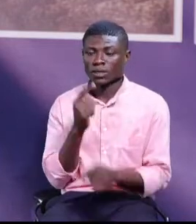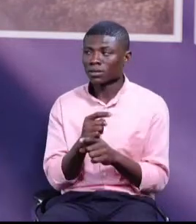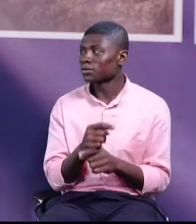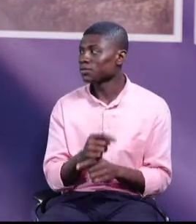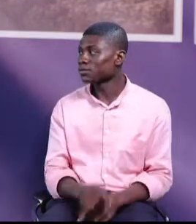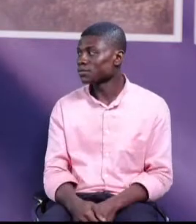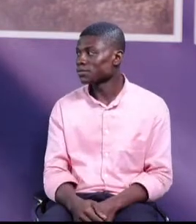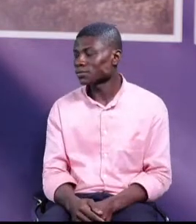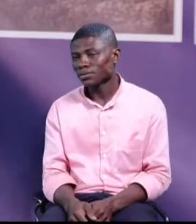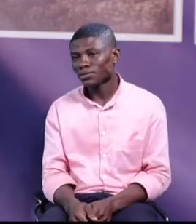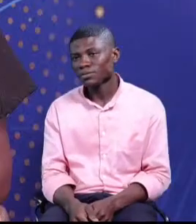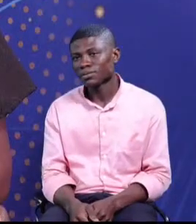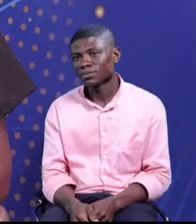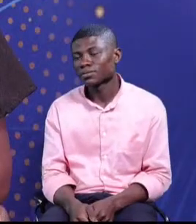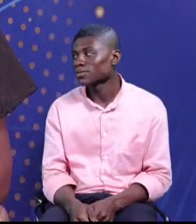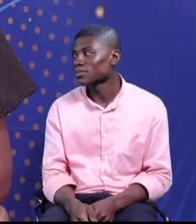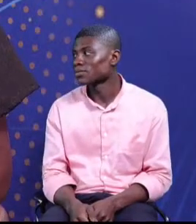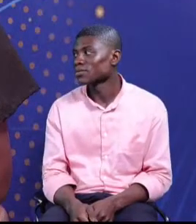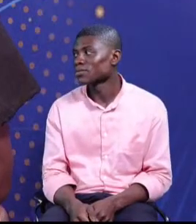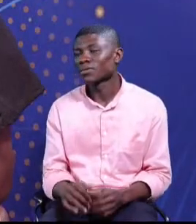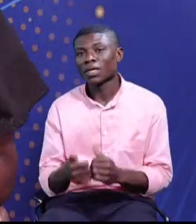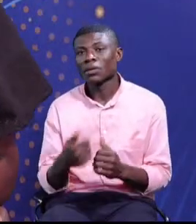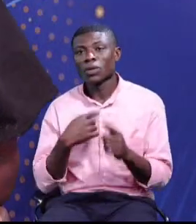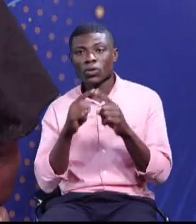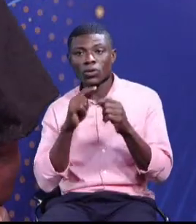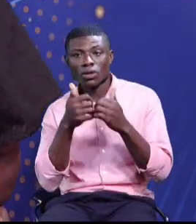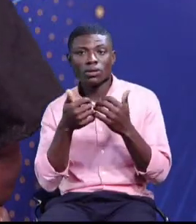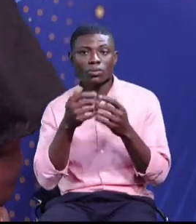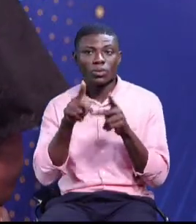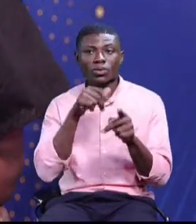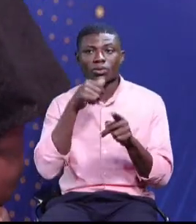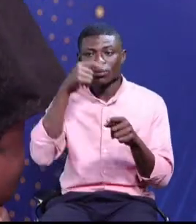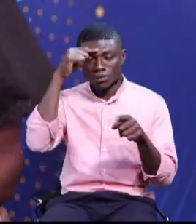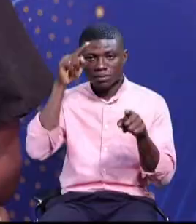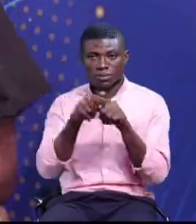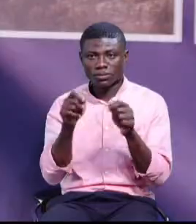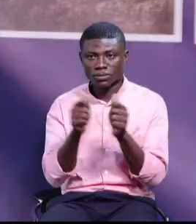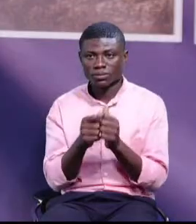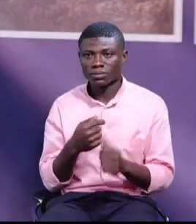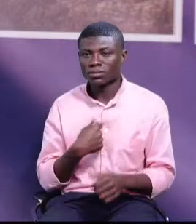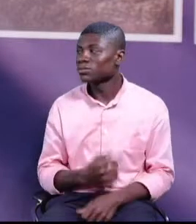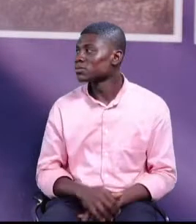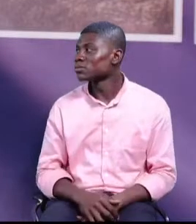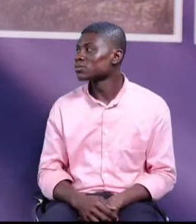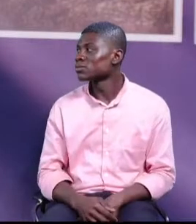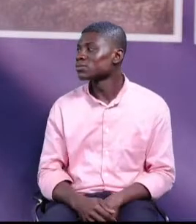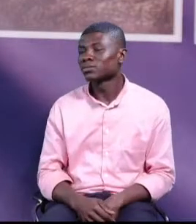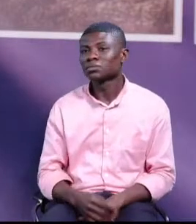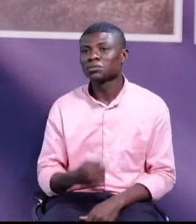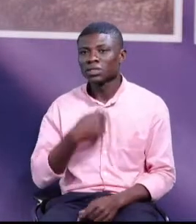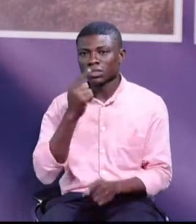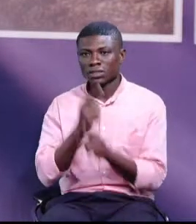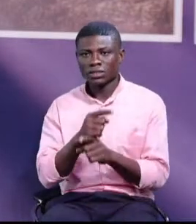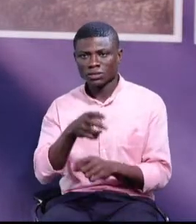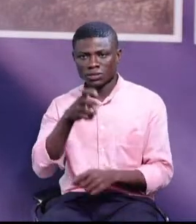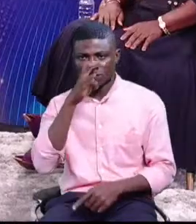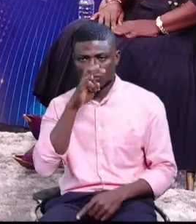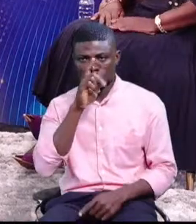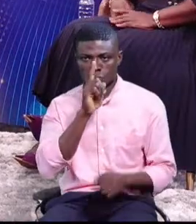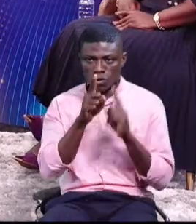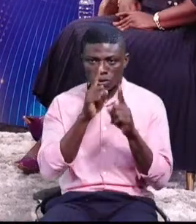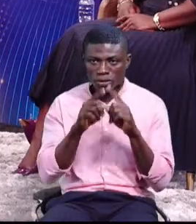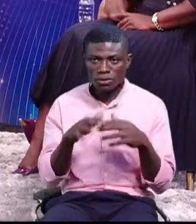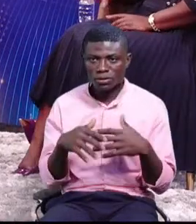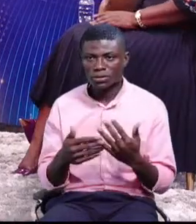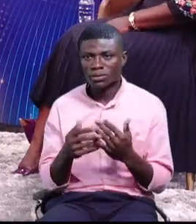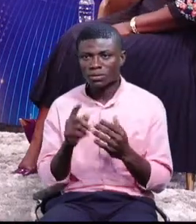controversial. I like controversy. Nadia, you have to pardon your country. I'm going to or you should end